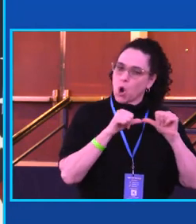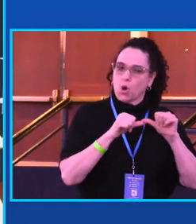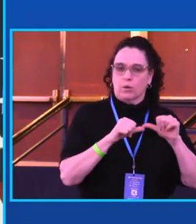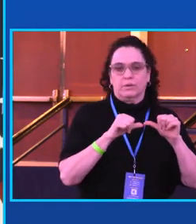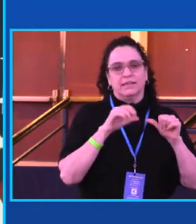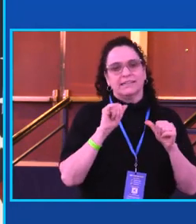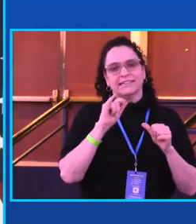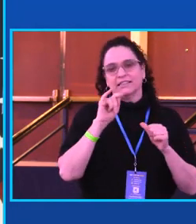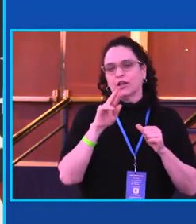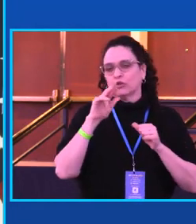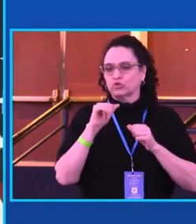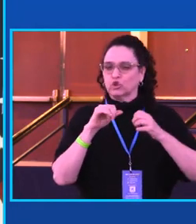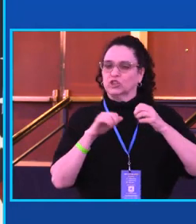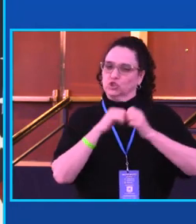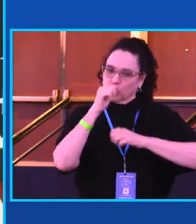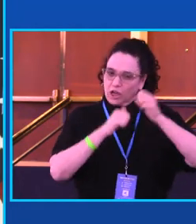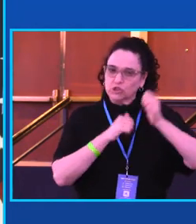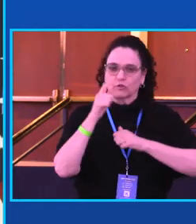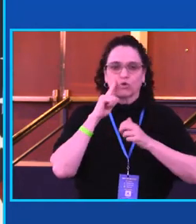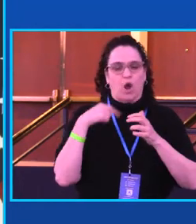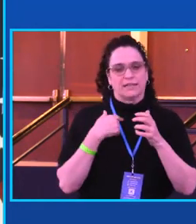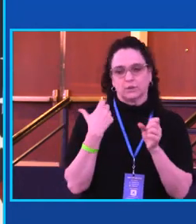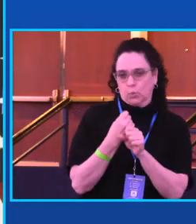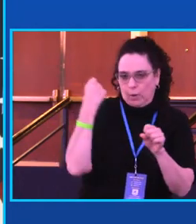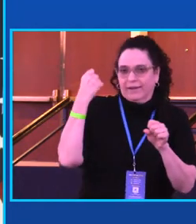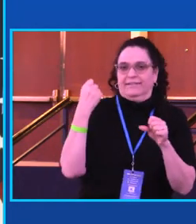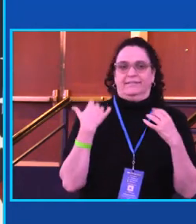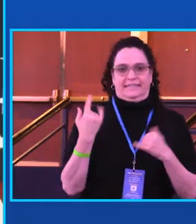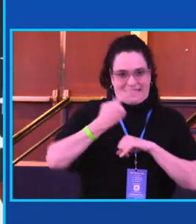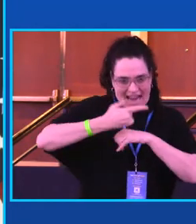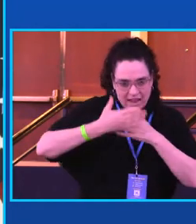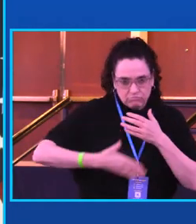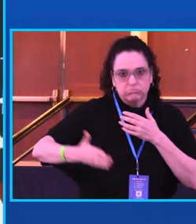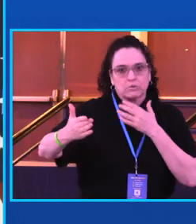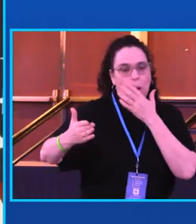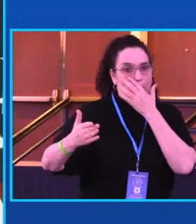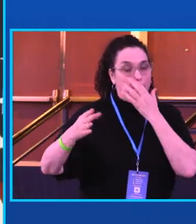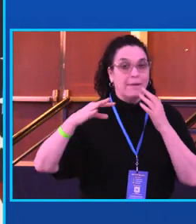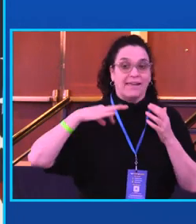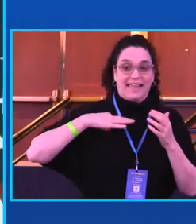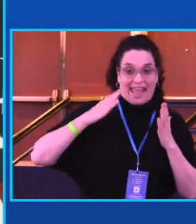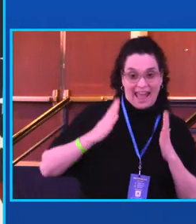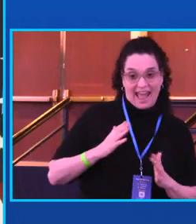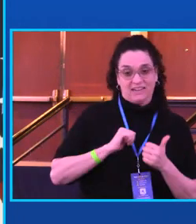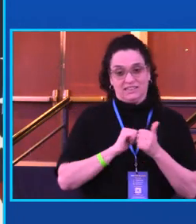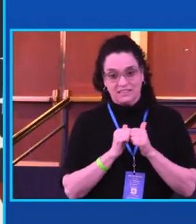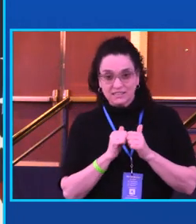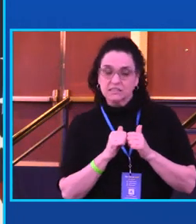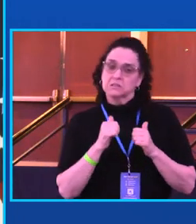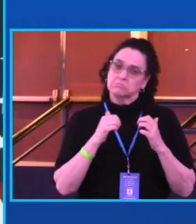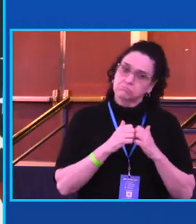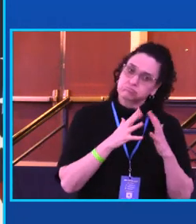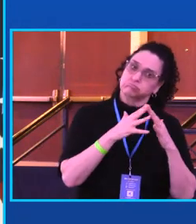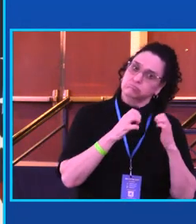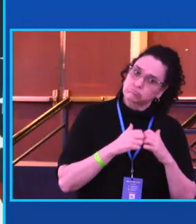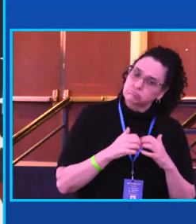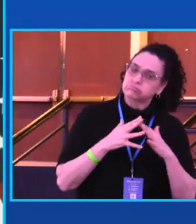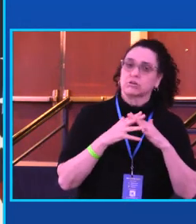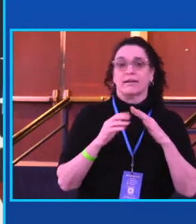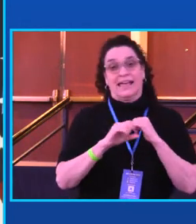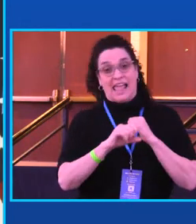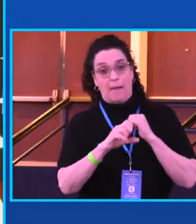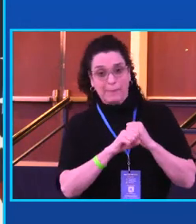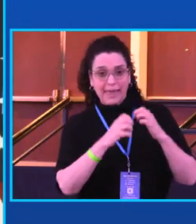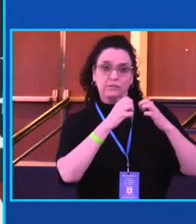the ballot now and well into the future. Now candidates come and go, campaigns start up and shut down,